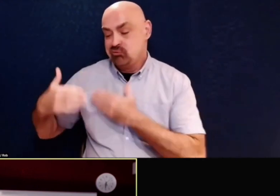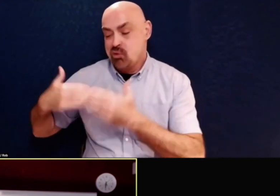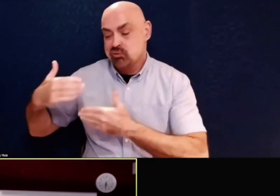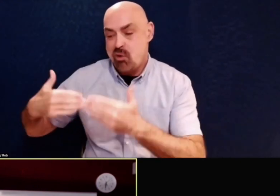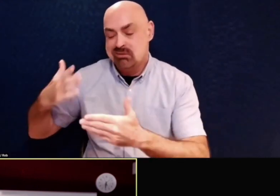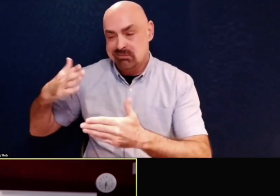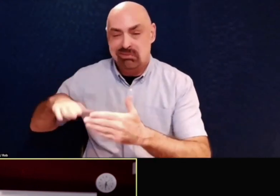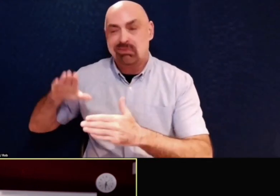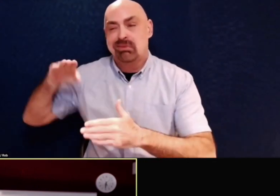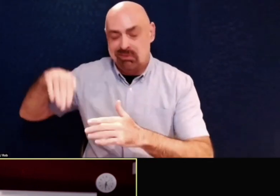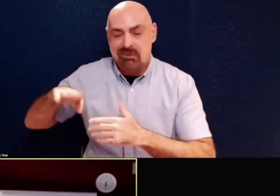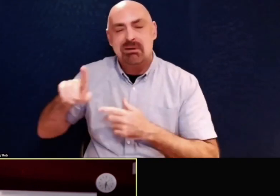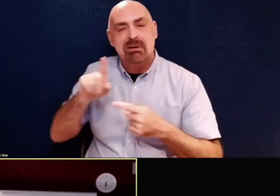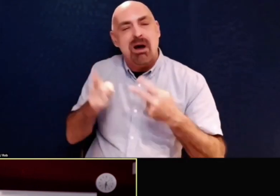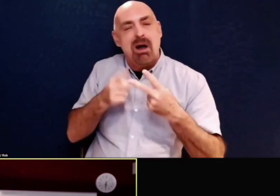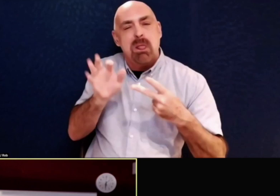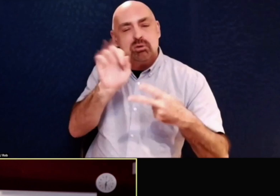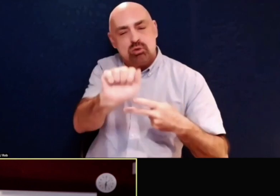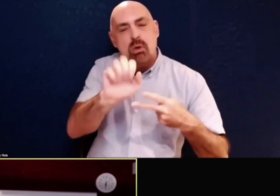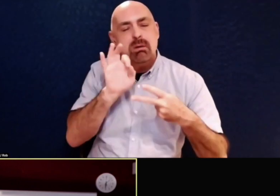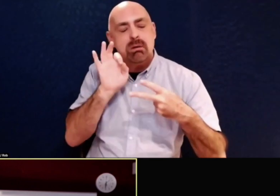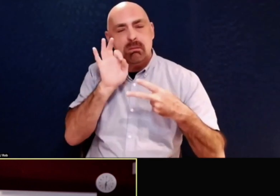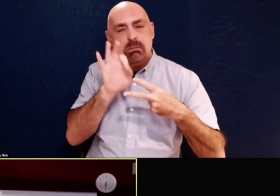And the second is that by